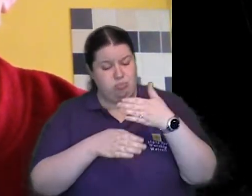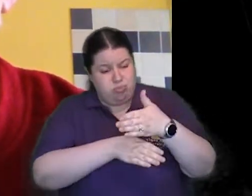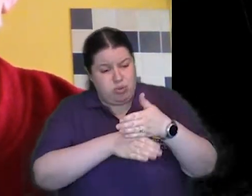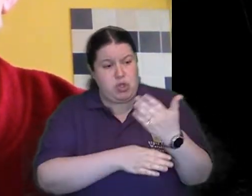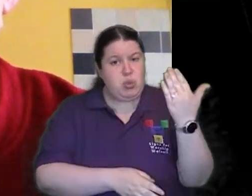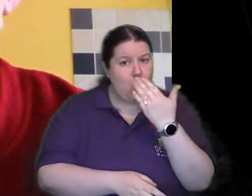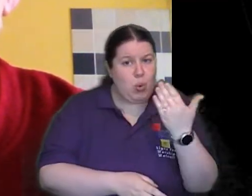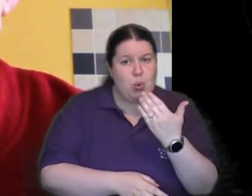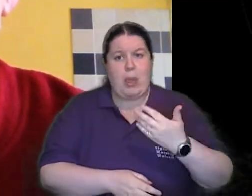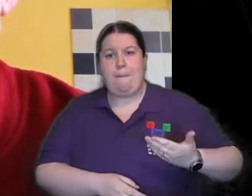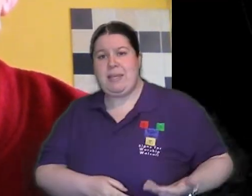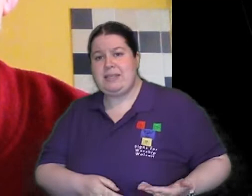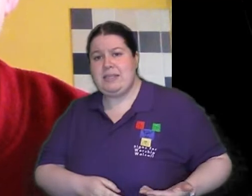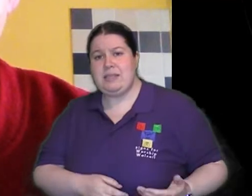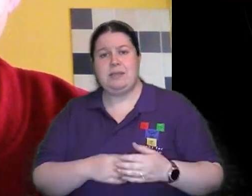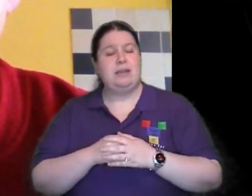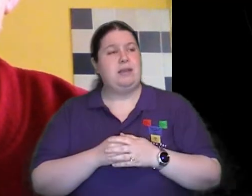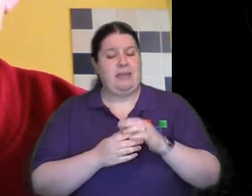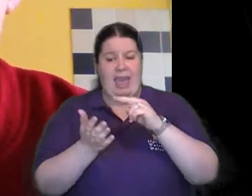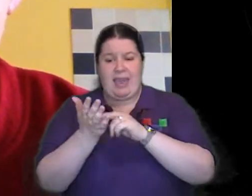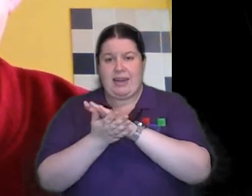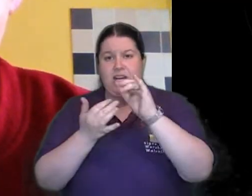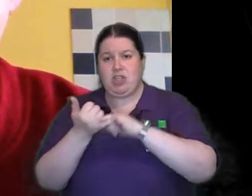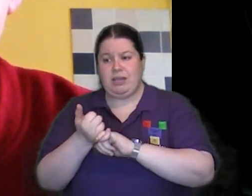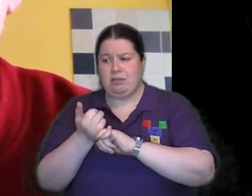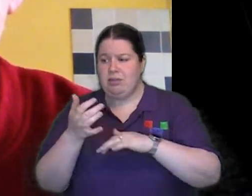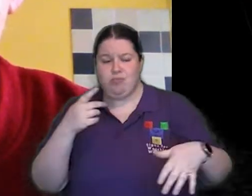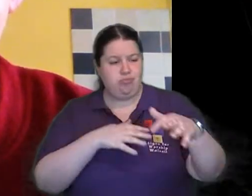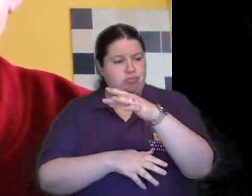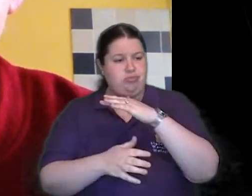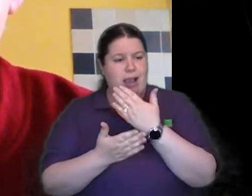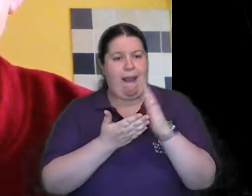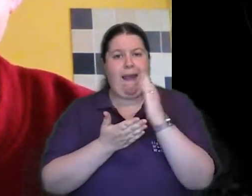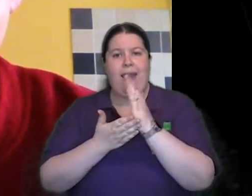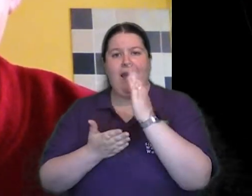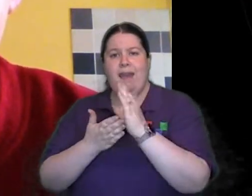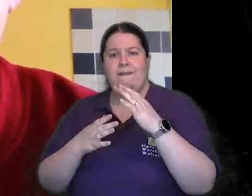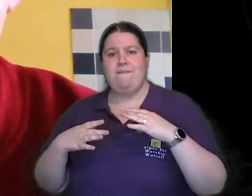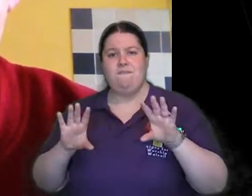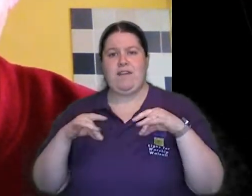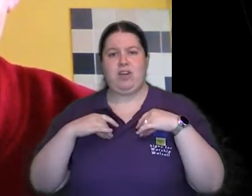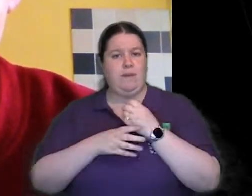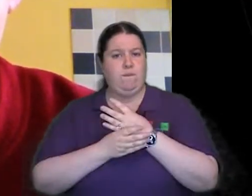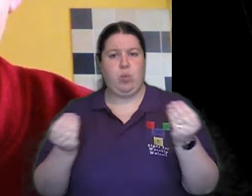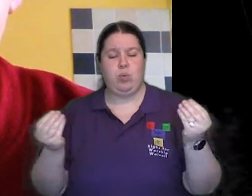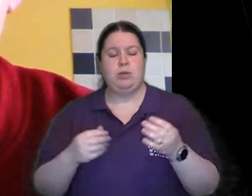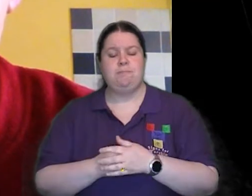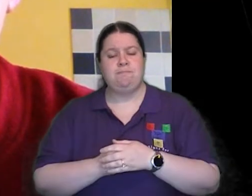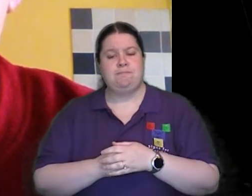made in our Blue Coat schools, in local businesses and in the NHS to keep our immediate environs clear and